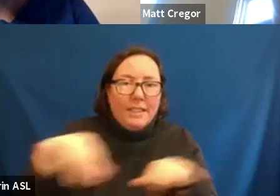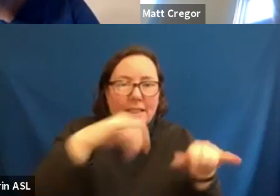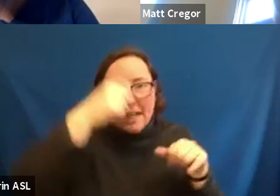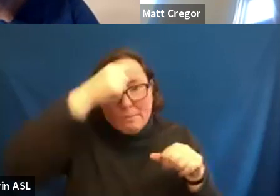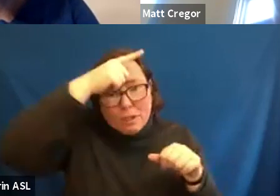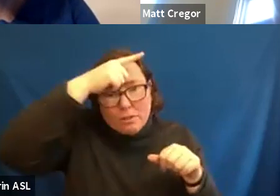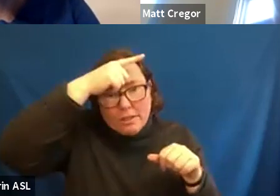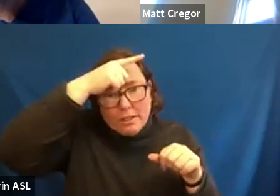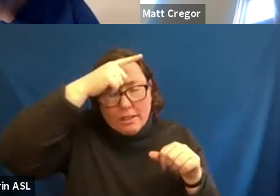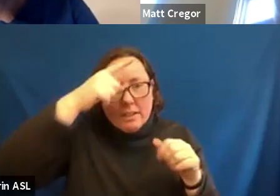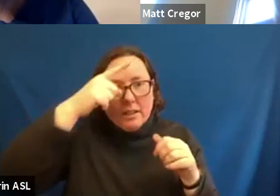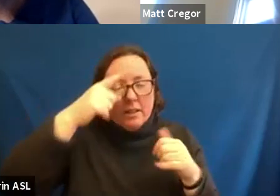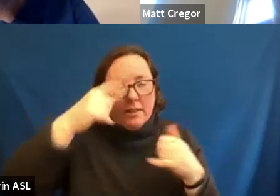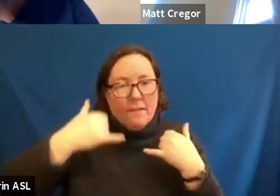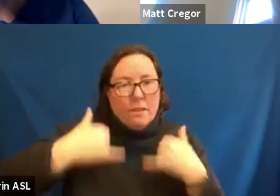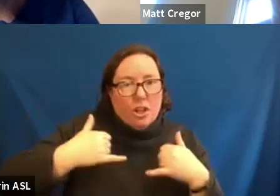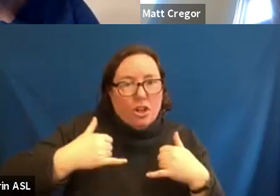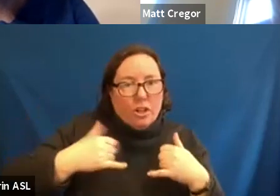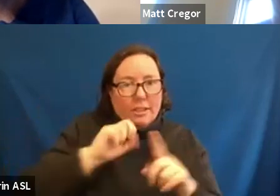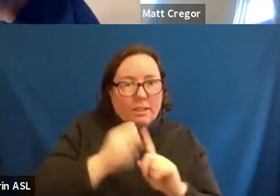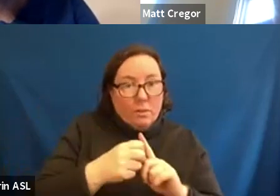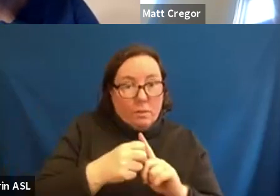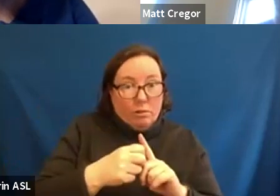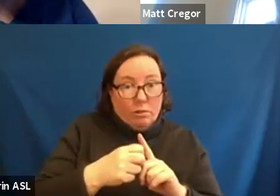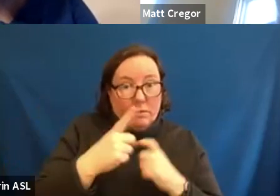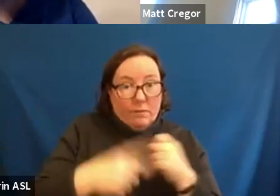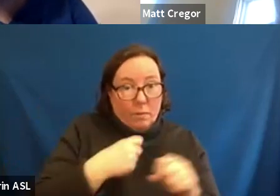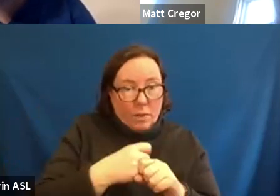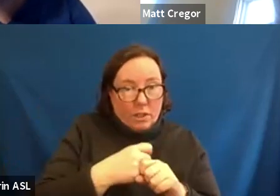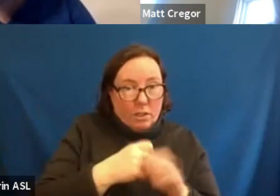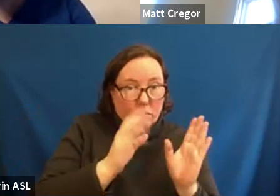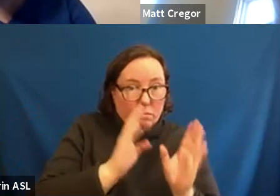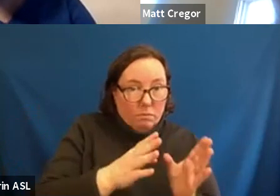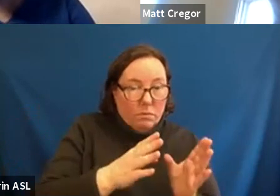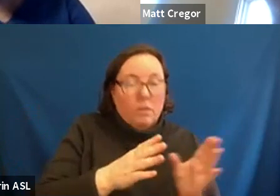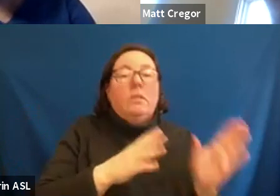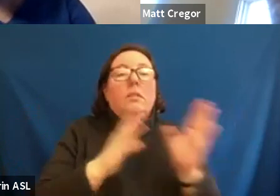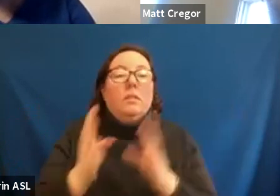understanding of kind of our current state. Okay.